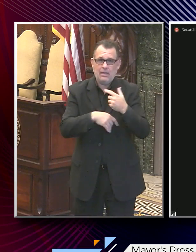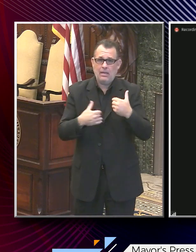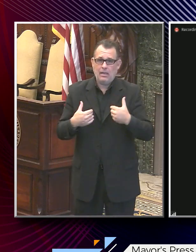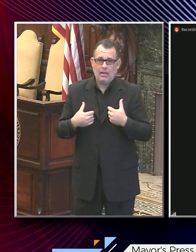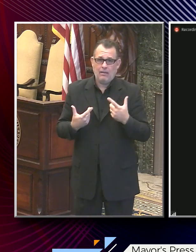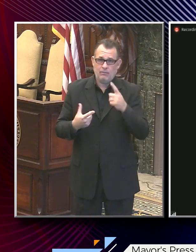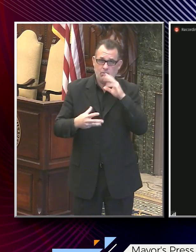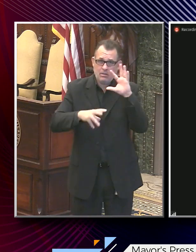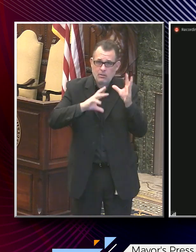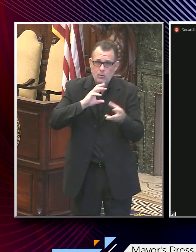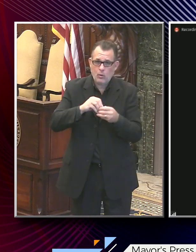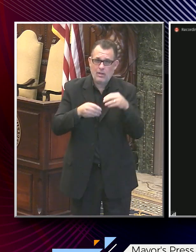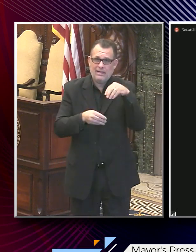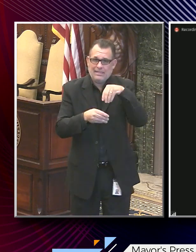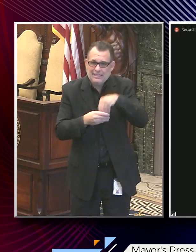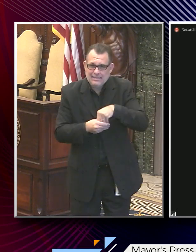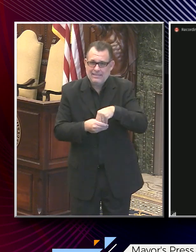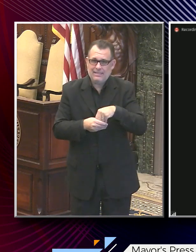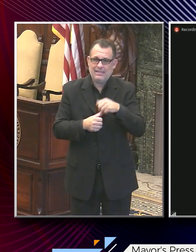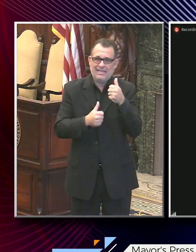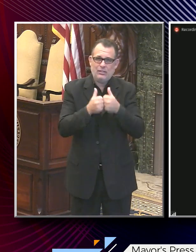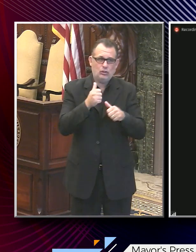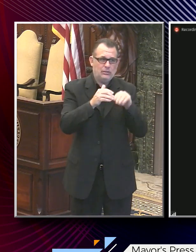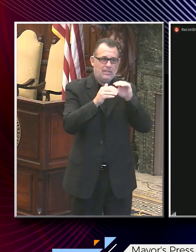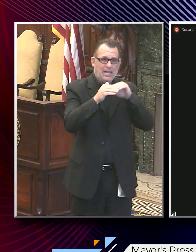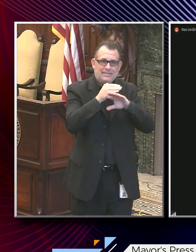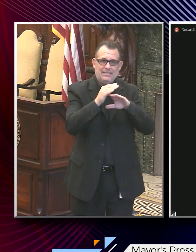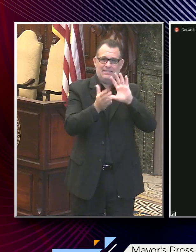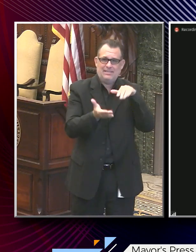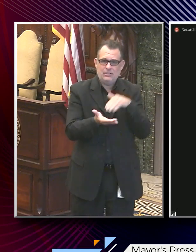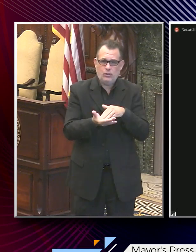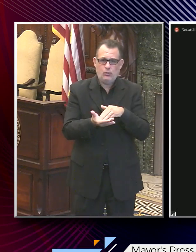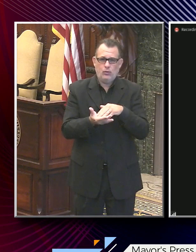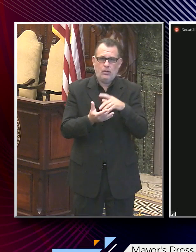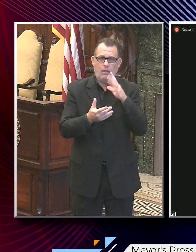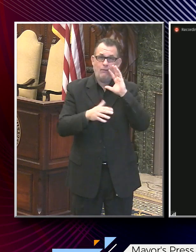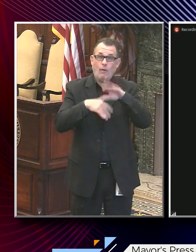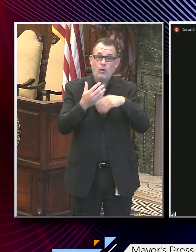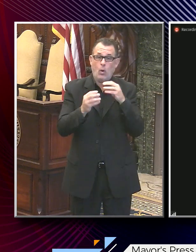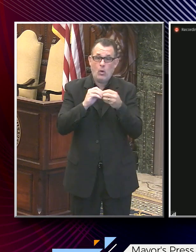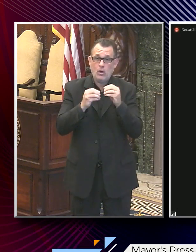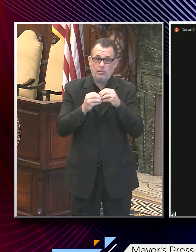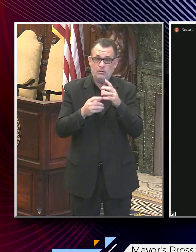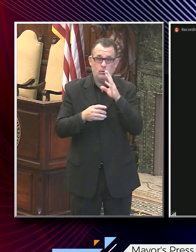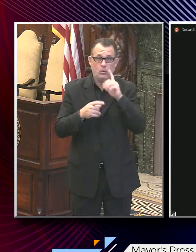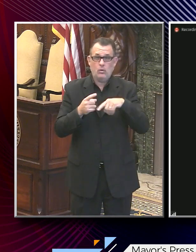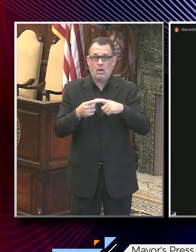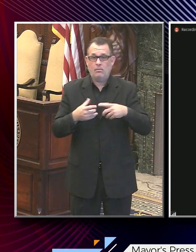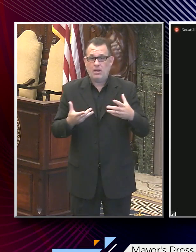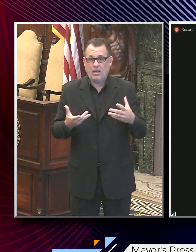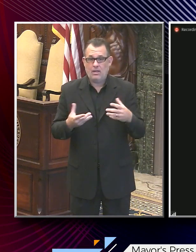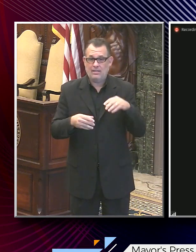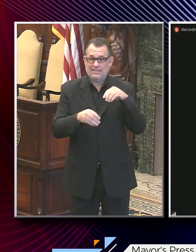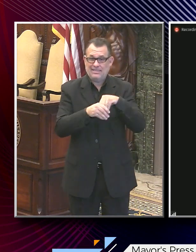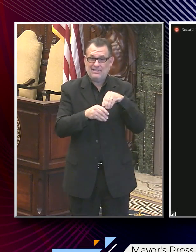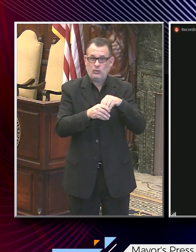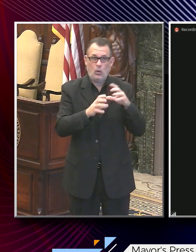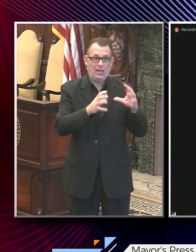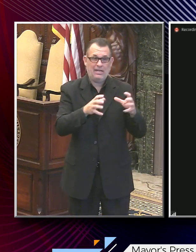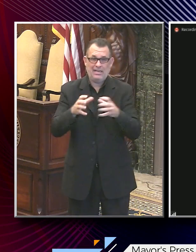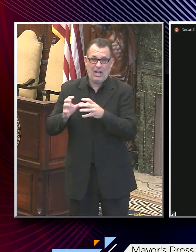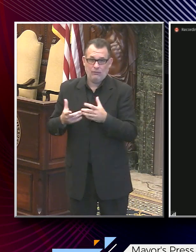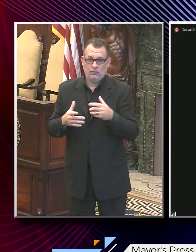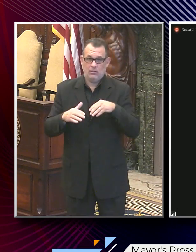will be allowed to be there? I know that, overall, the city is talking about keeping indoor gatherings to